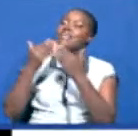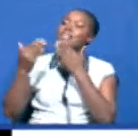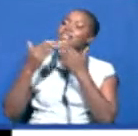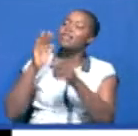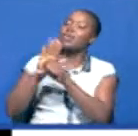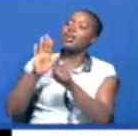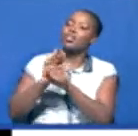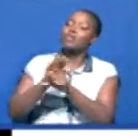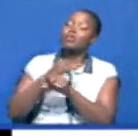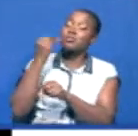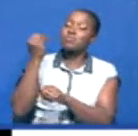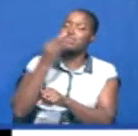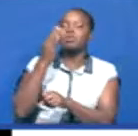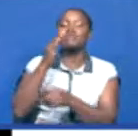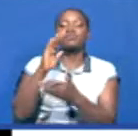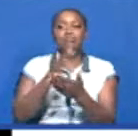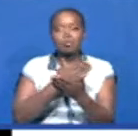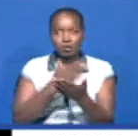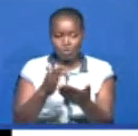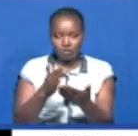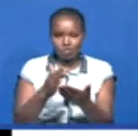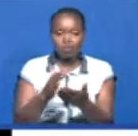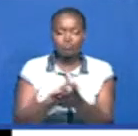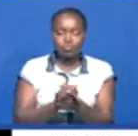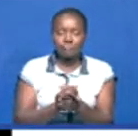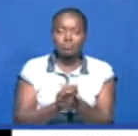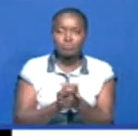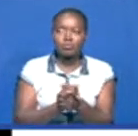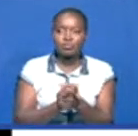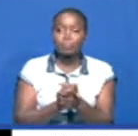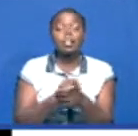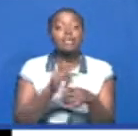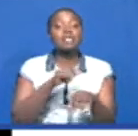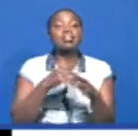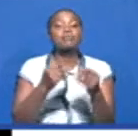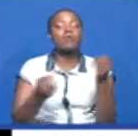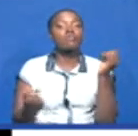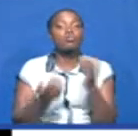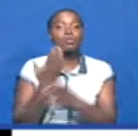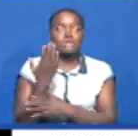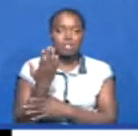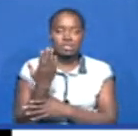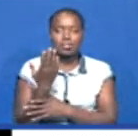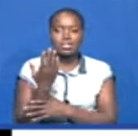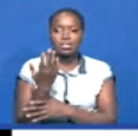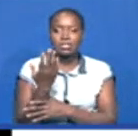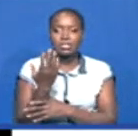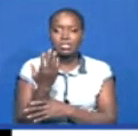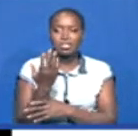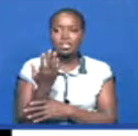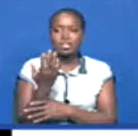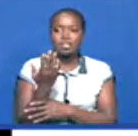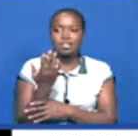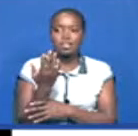such a beautiful item. Time now to launch the